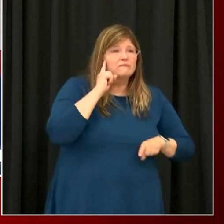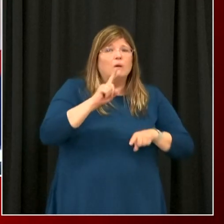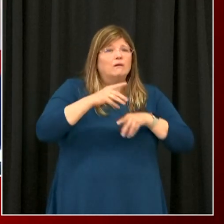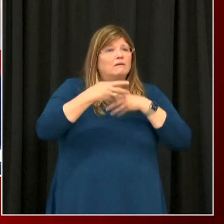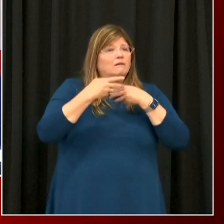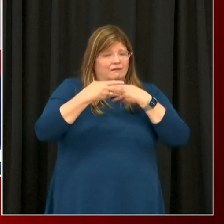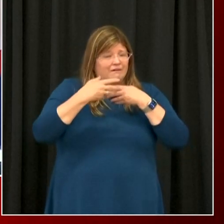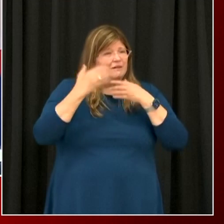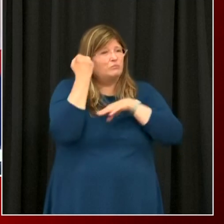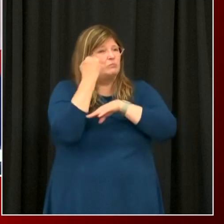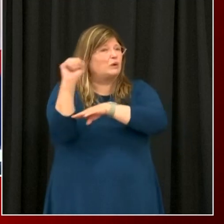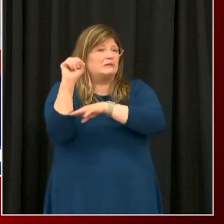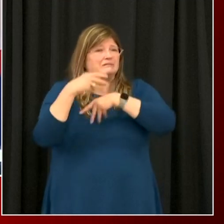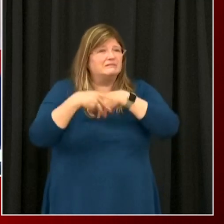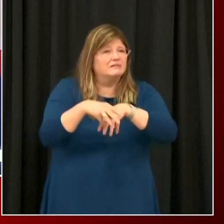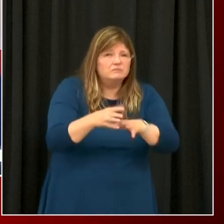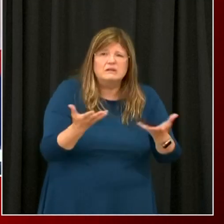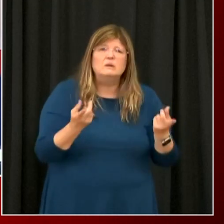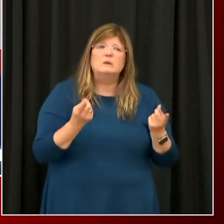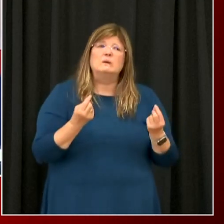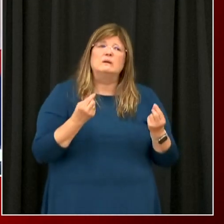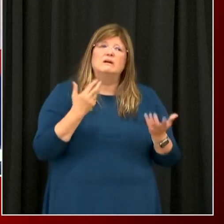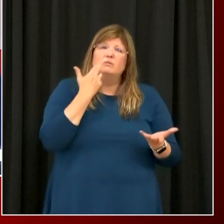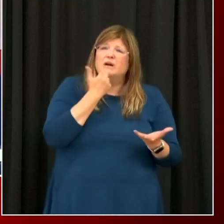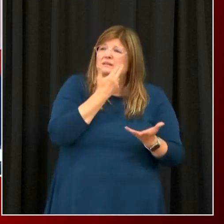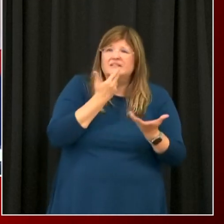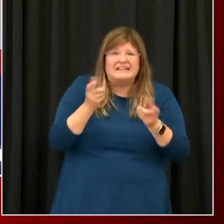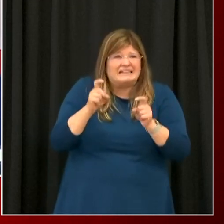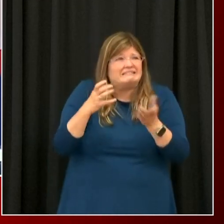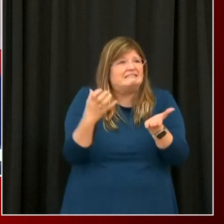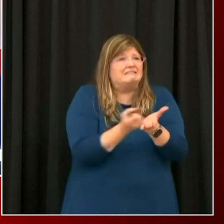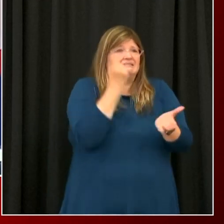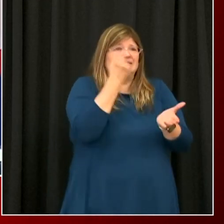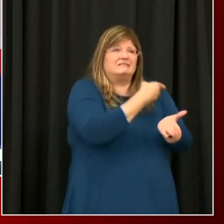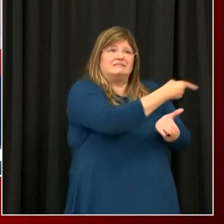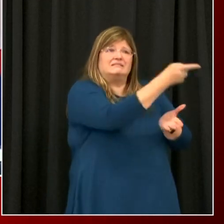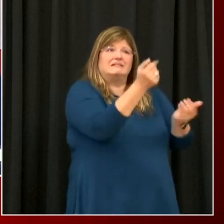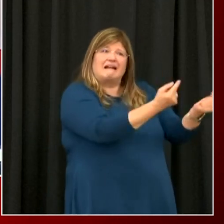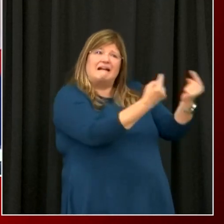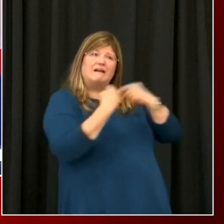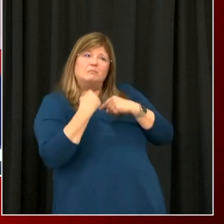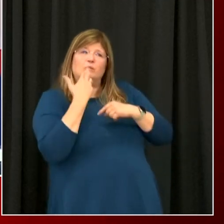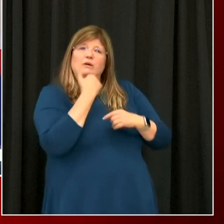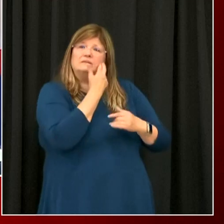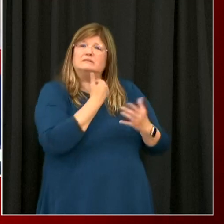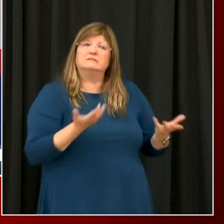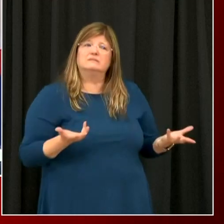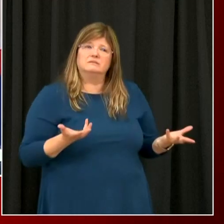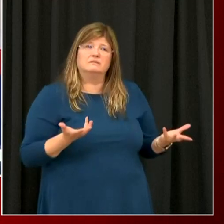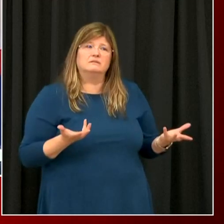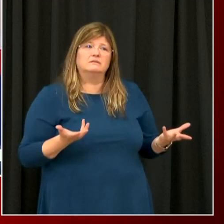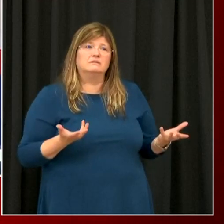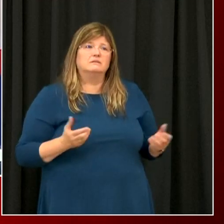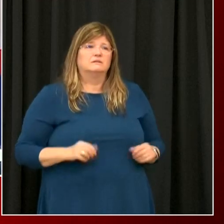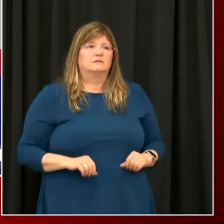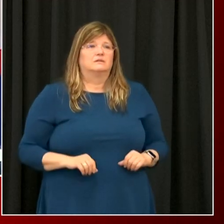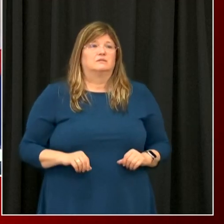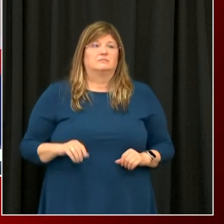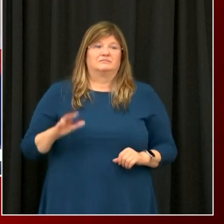message to those protesters? Well, our message is really